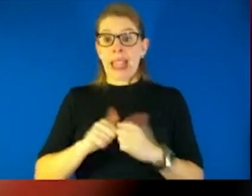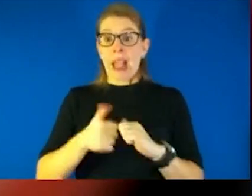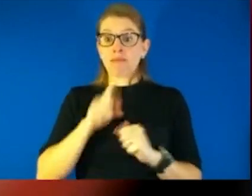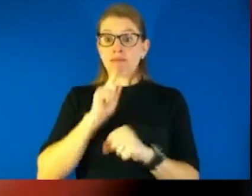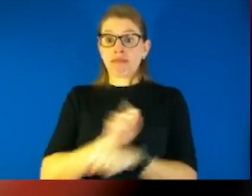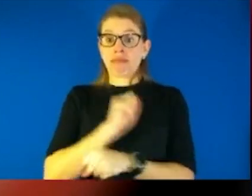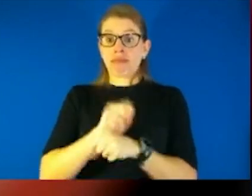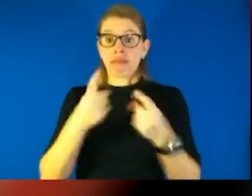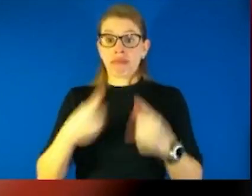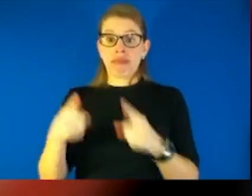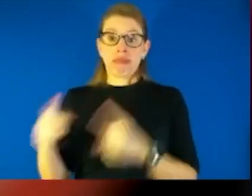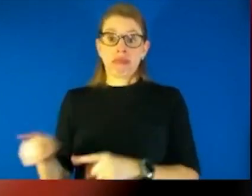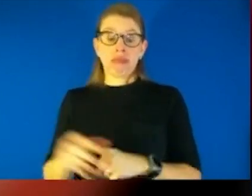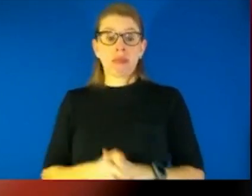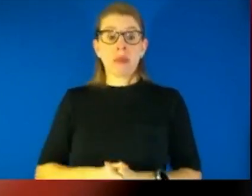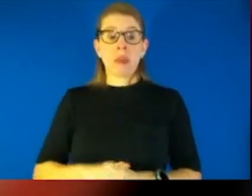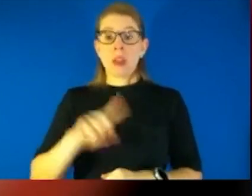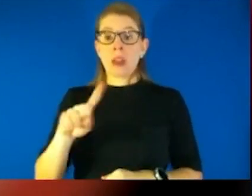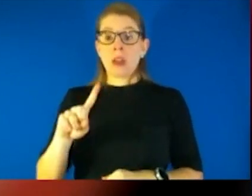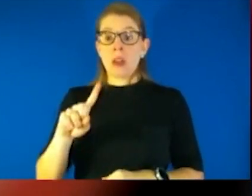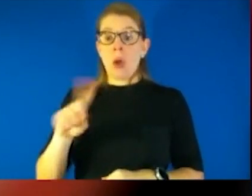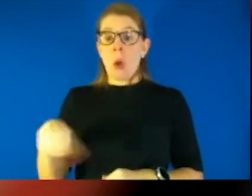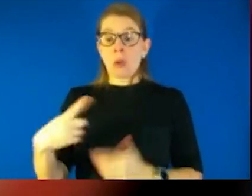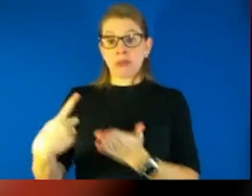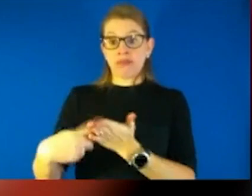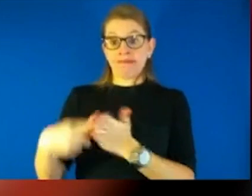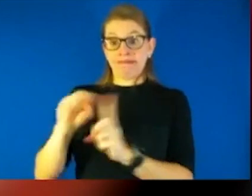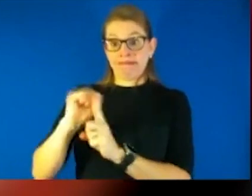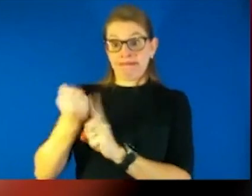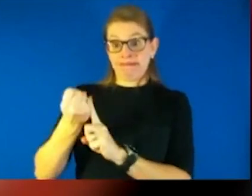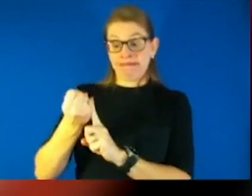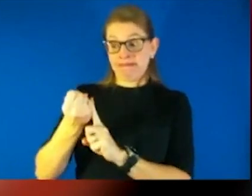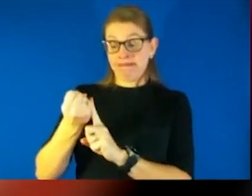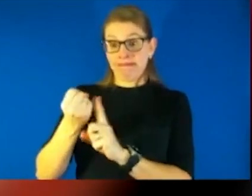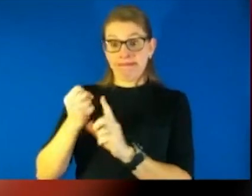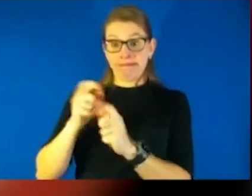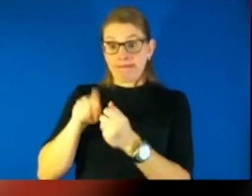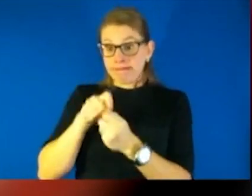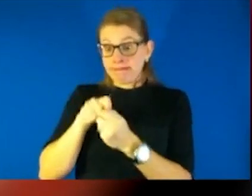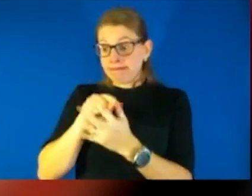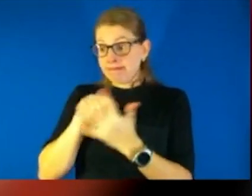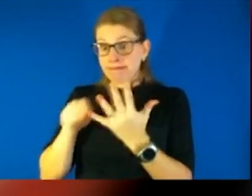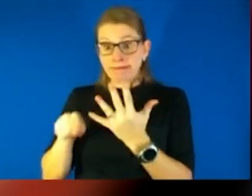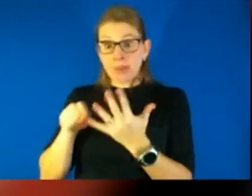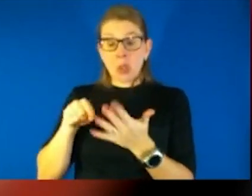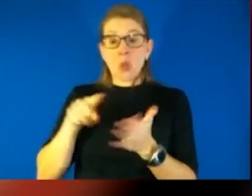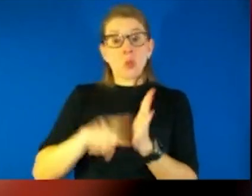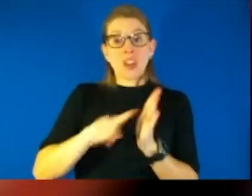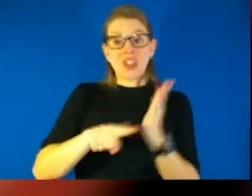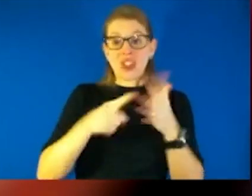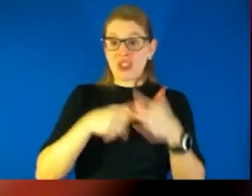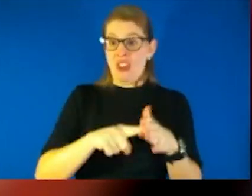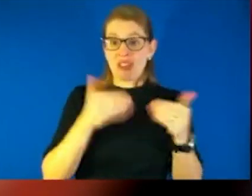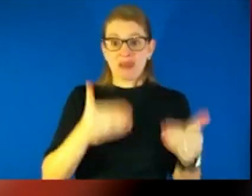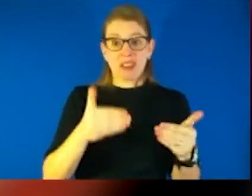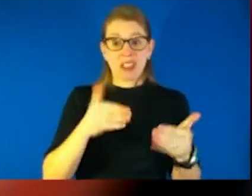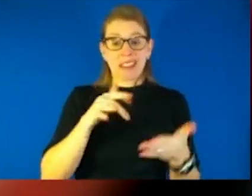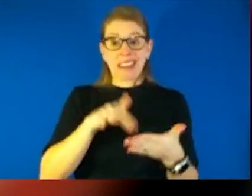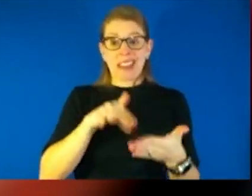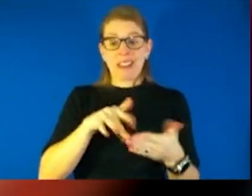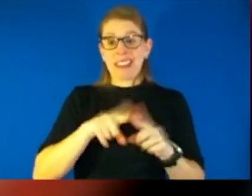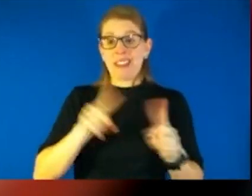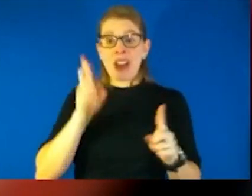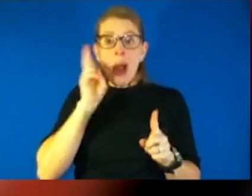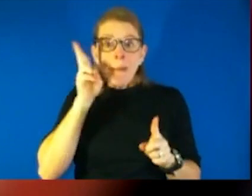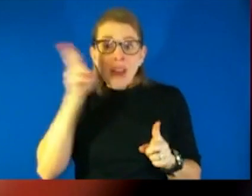happened. We only discuss scenarios, and we need to get research underway to study these different hypotheses